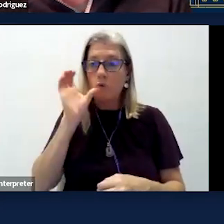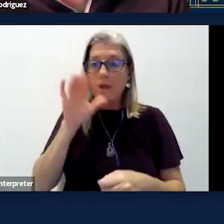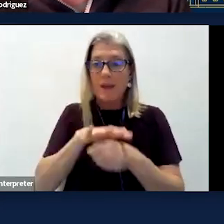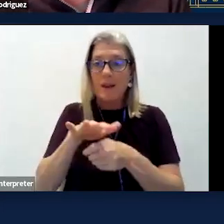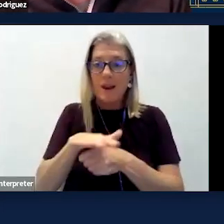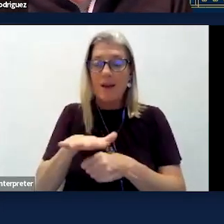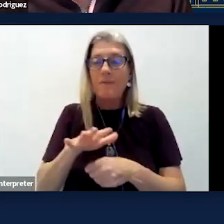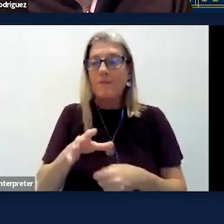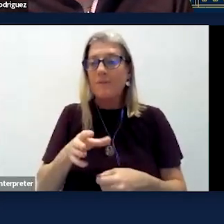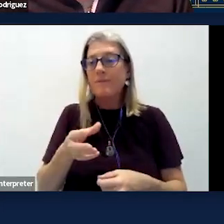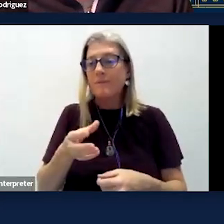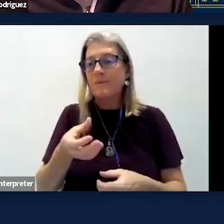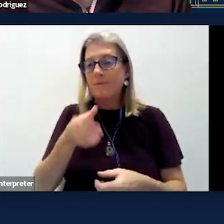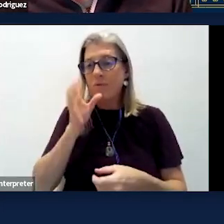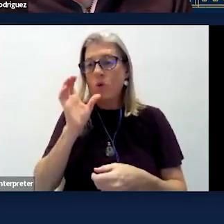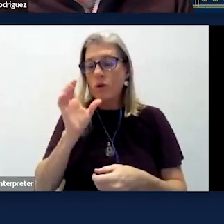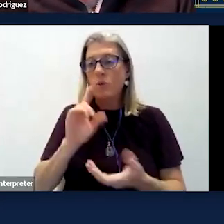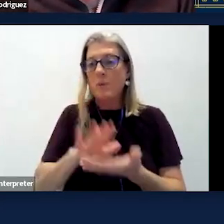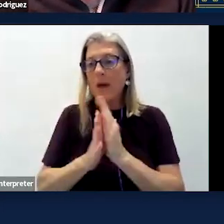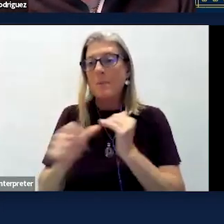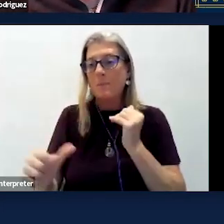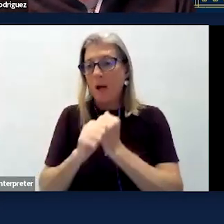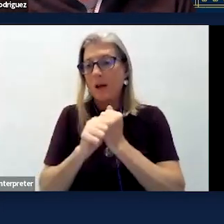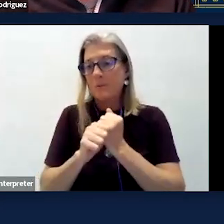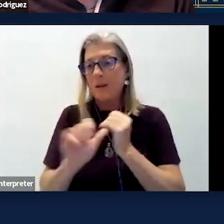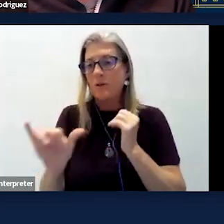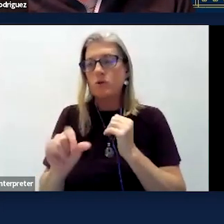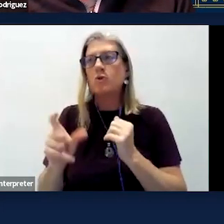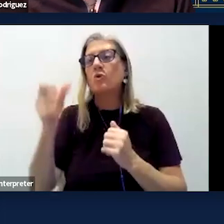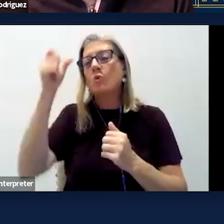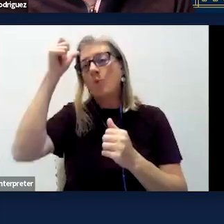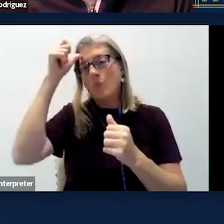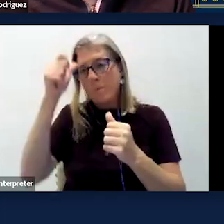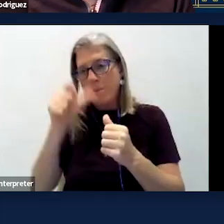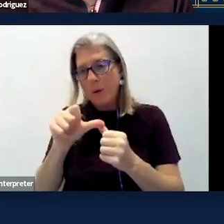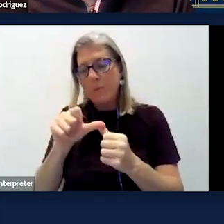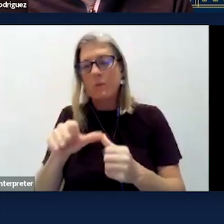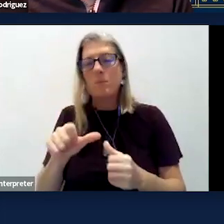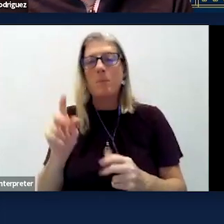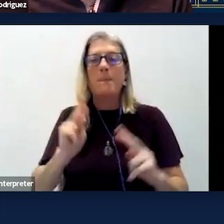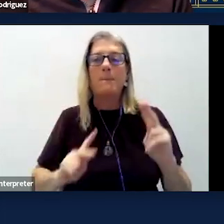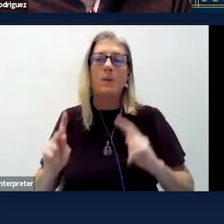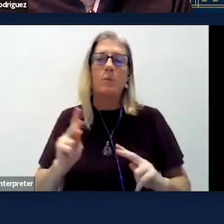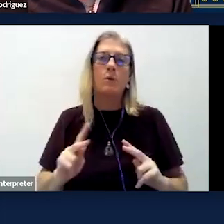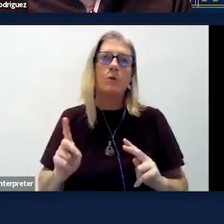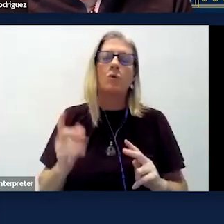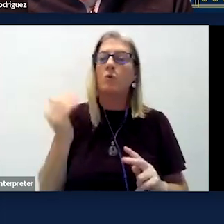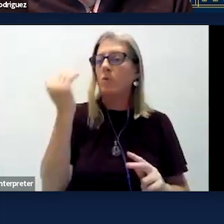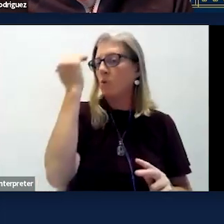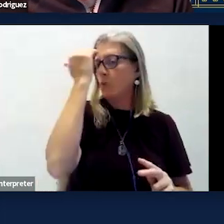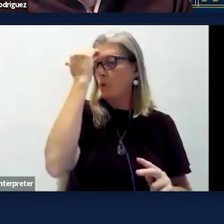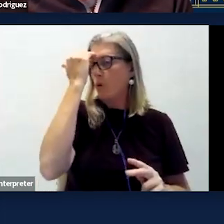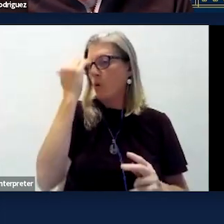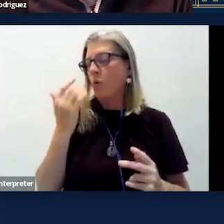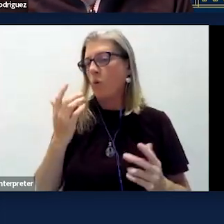get constipated. So just keeping those things in mind. And I think, people are aware of what